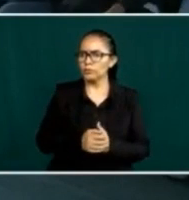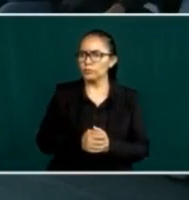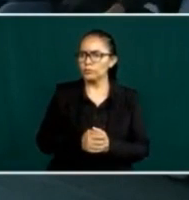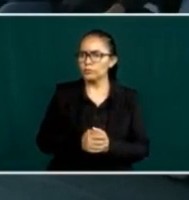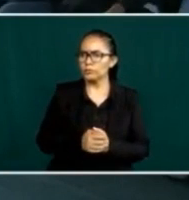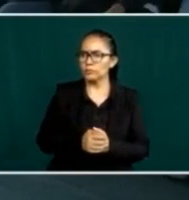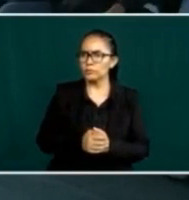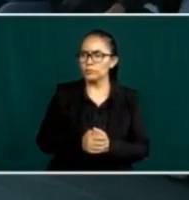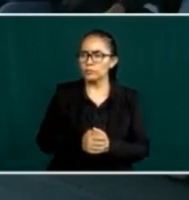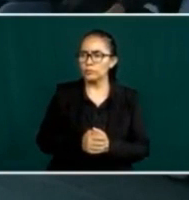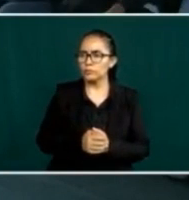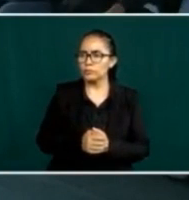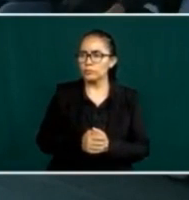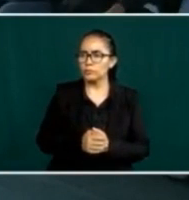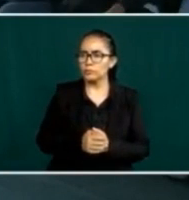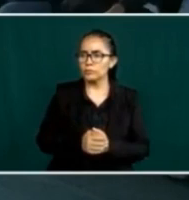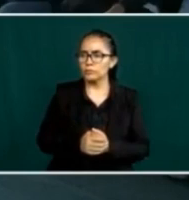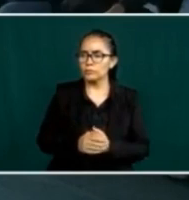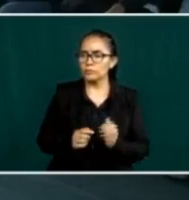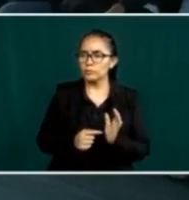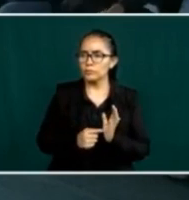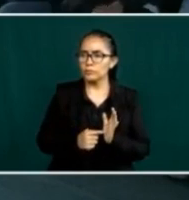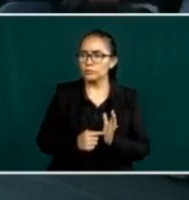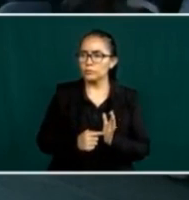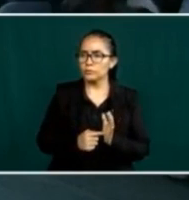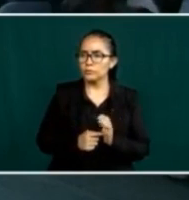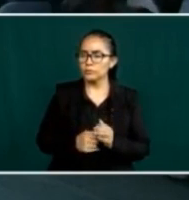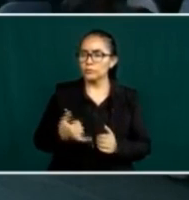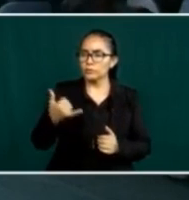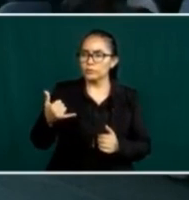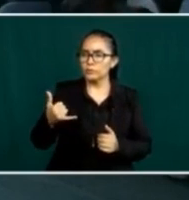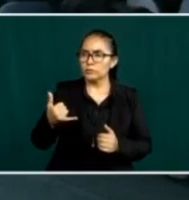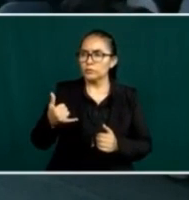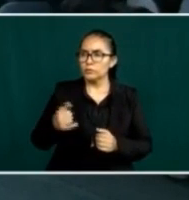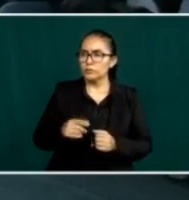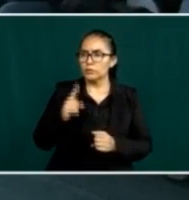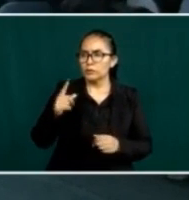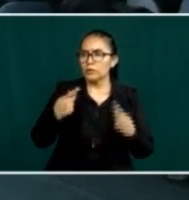The family was very scared, the mother and the grandmother, because they've been threatened.